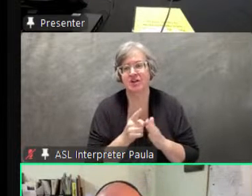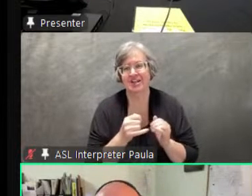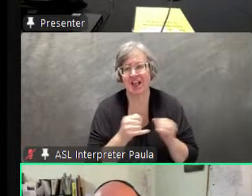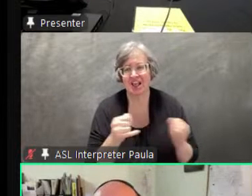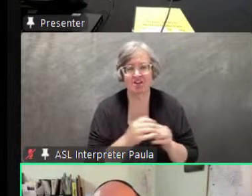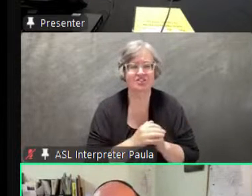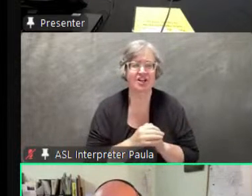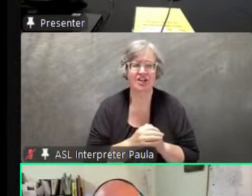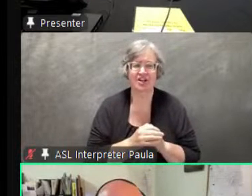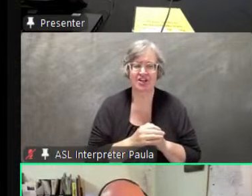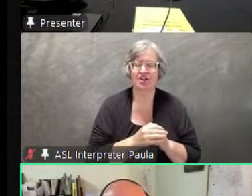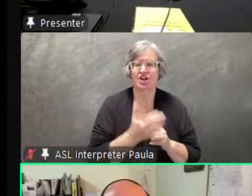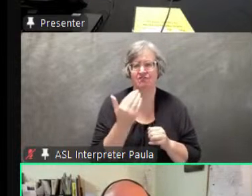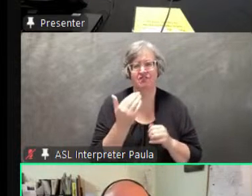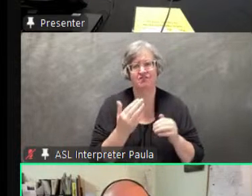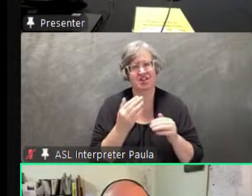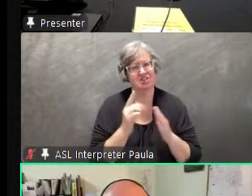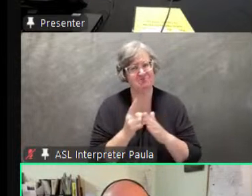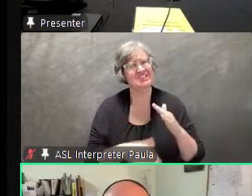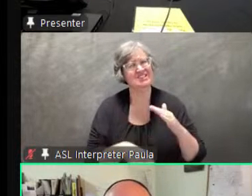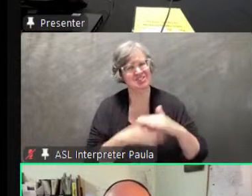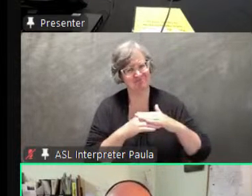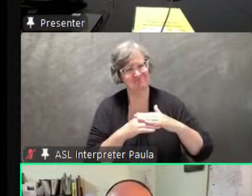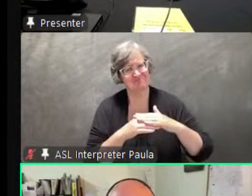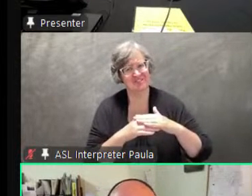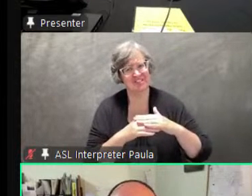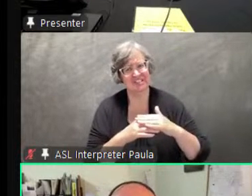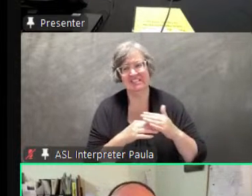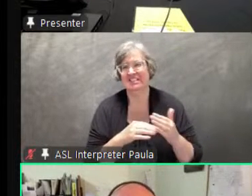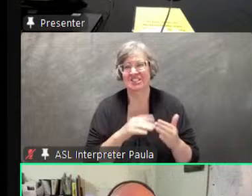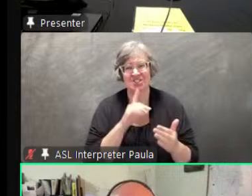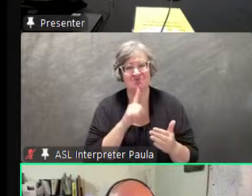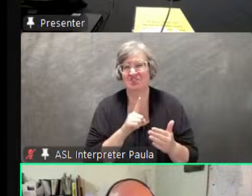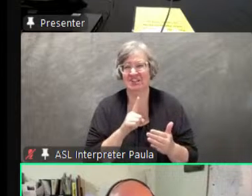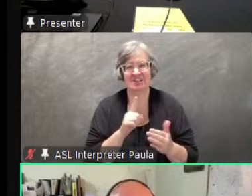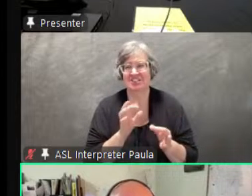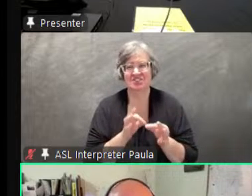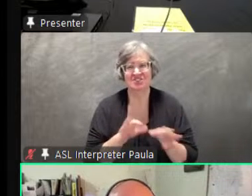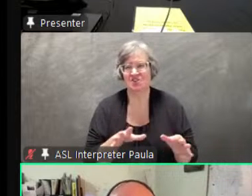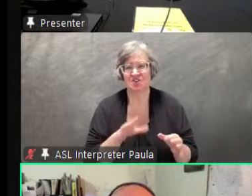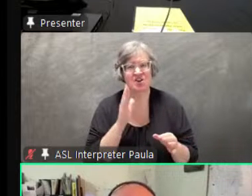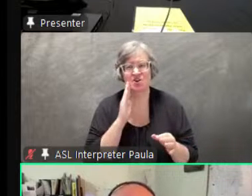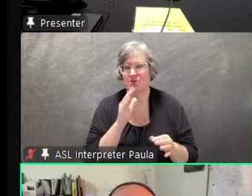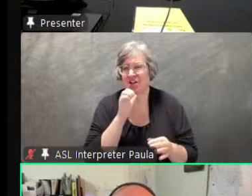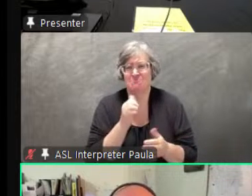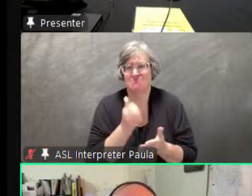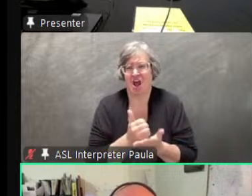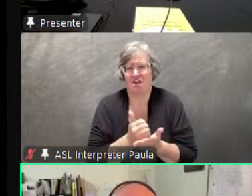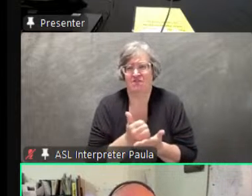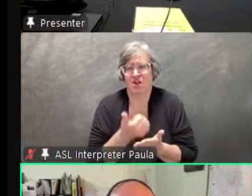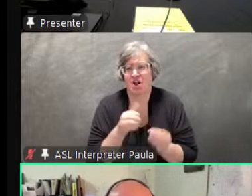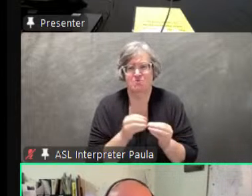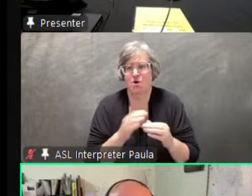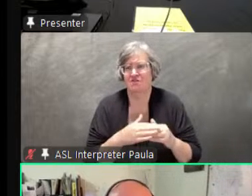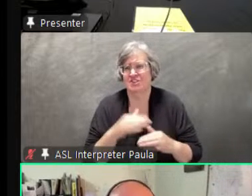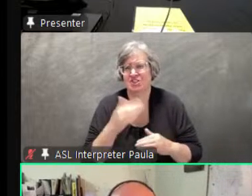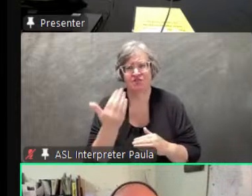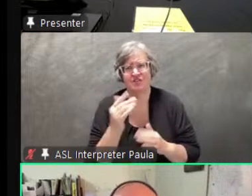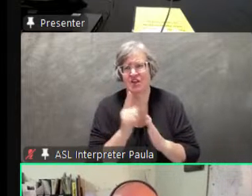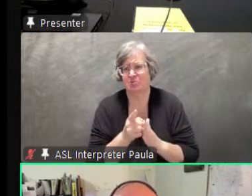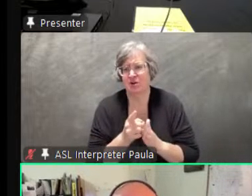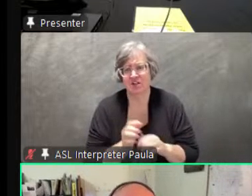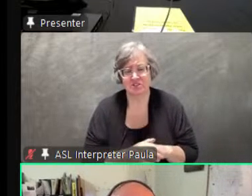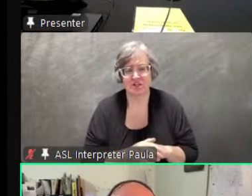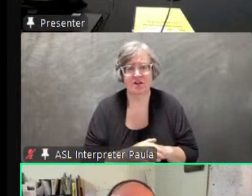15 minutes is the threshold at which usefulness starts really falling off a cliff once you drop below that effort, because